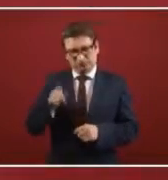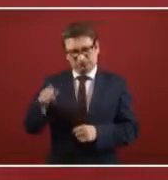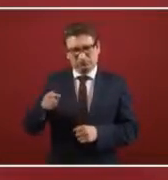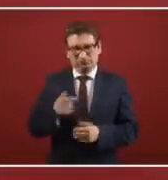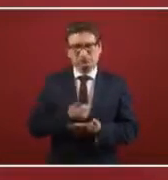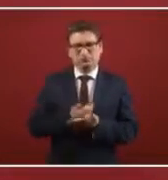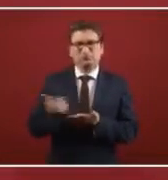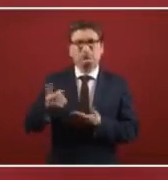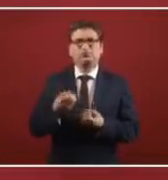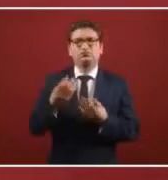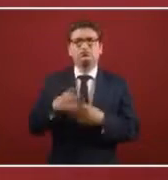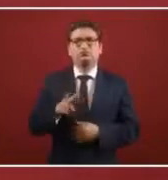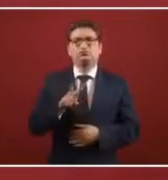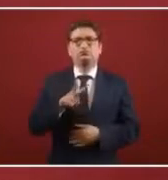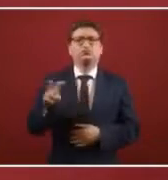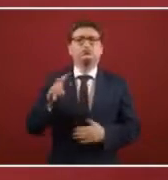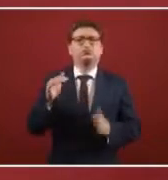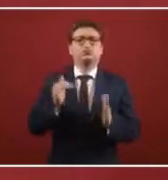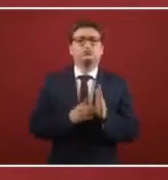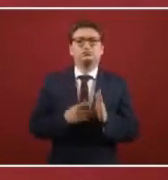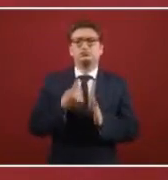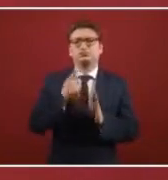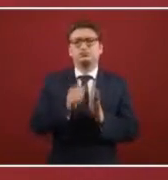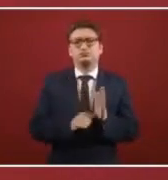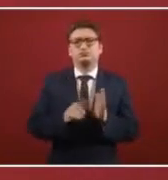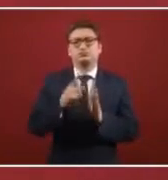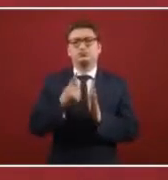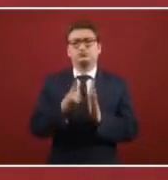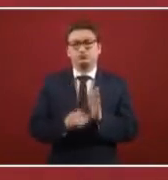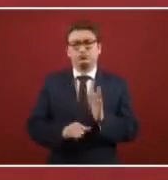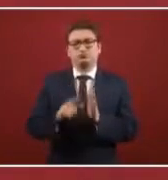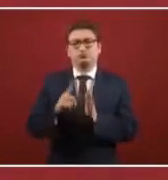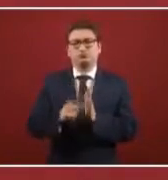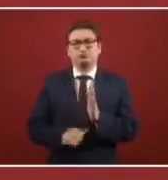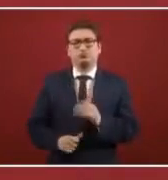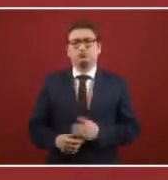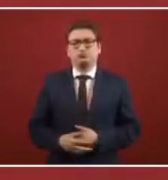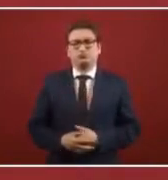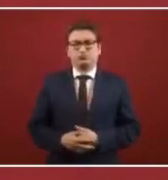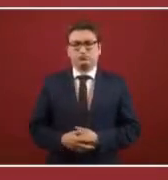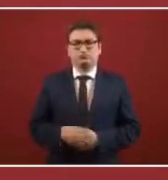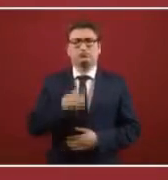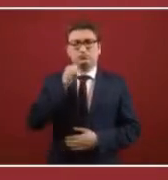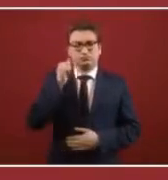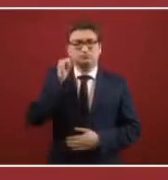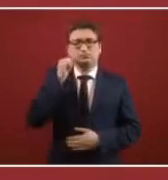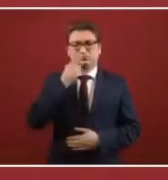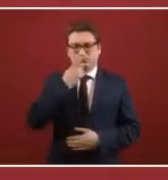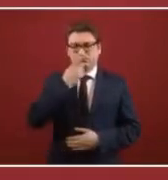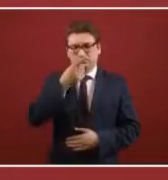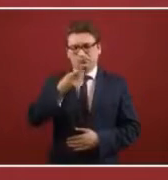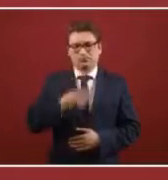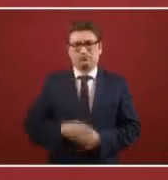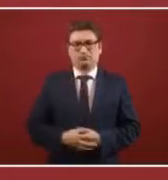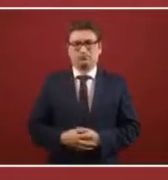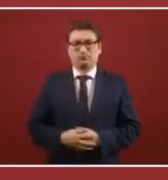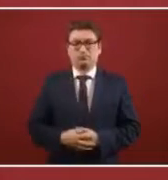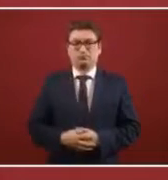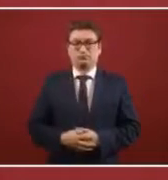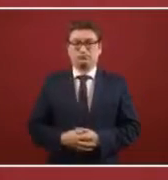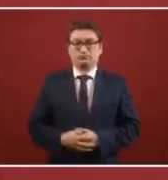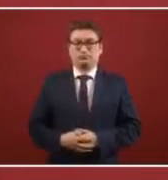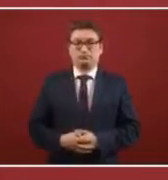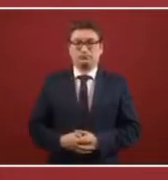of Coneval ganaba 200,000 pesos mensuales. one made 200,000 a Ayer month. lo dije, And yesterday I said